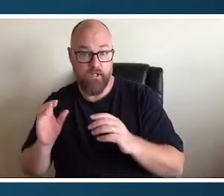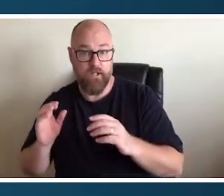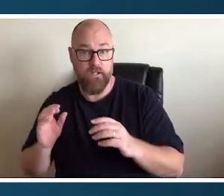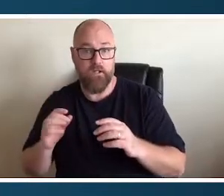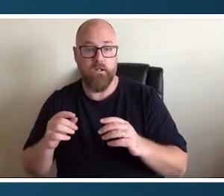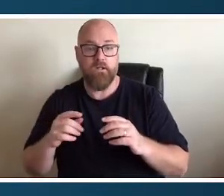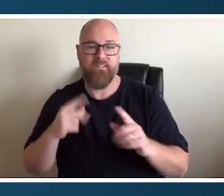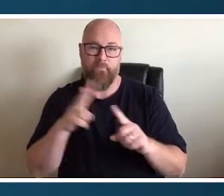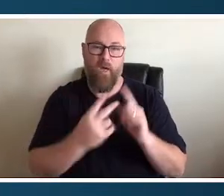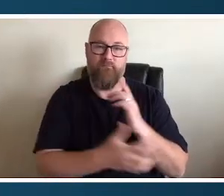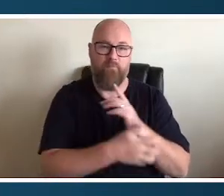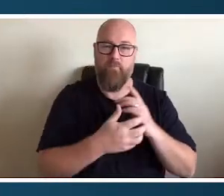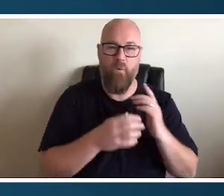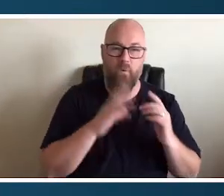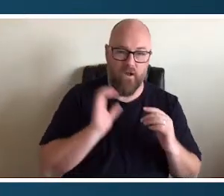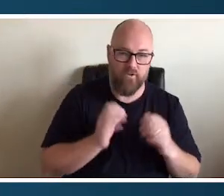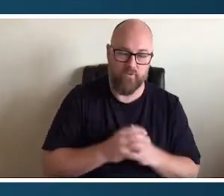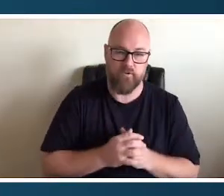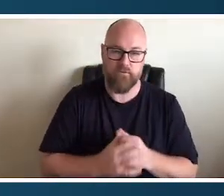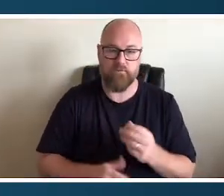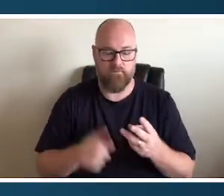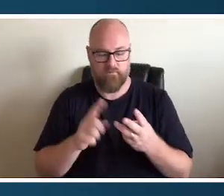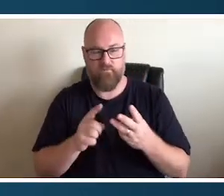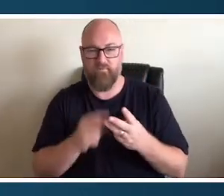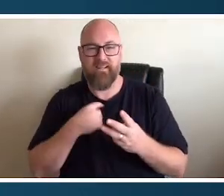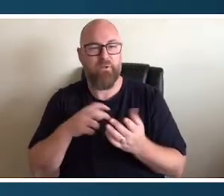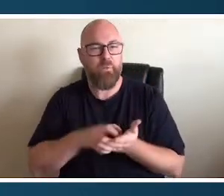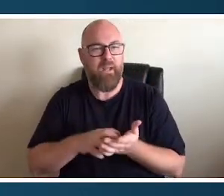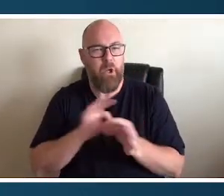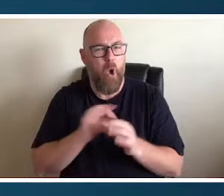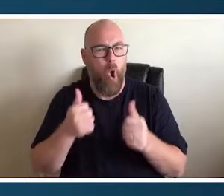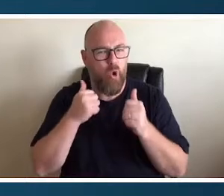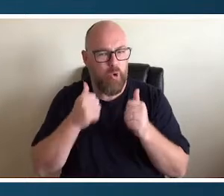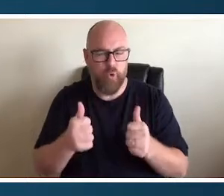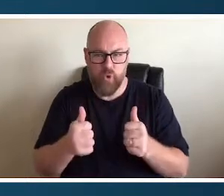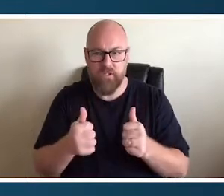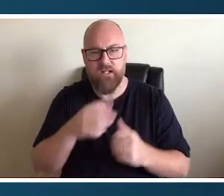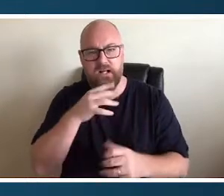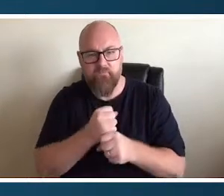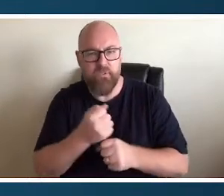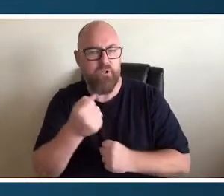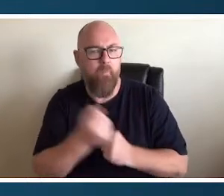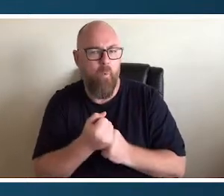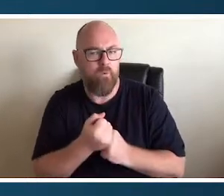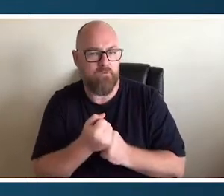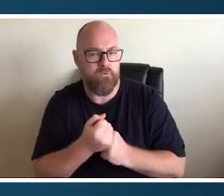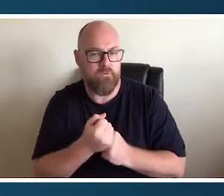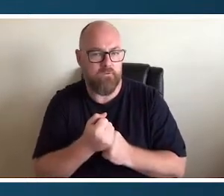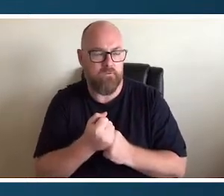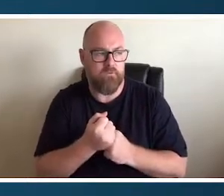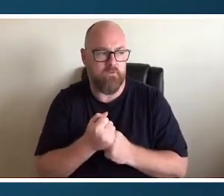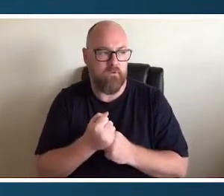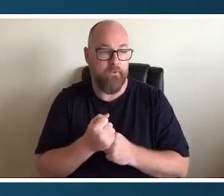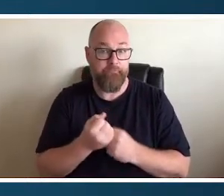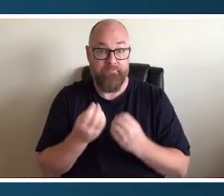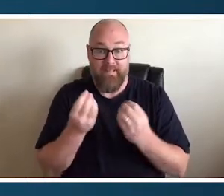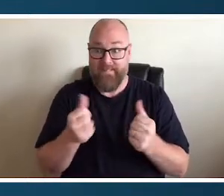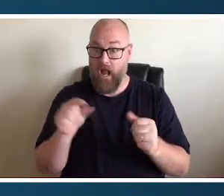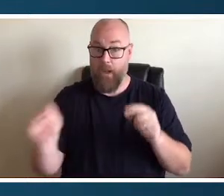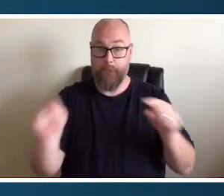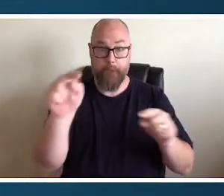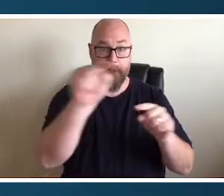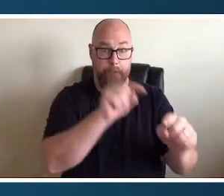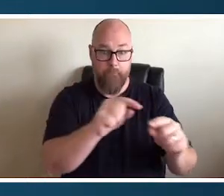weak governance or insufficient institutional support. Certain regions might experience a deficit